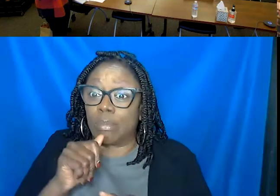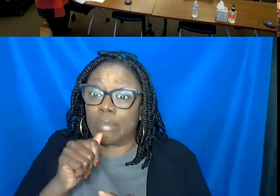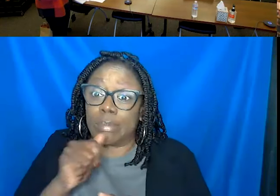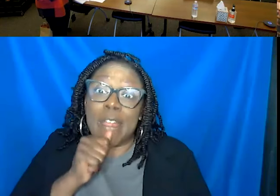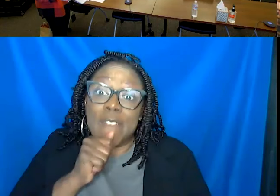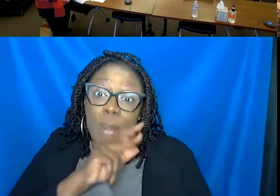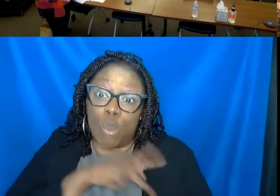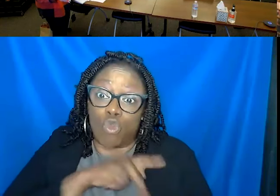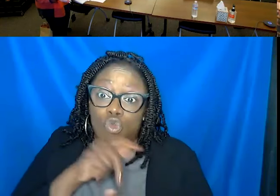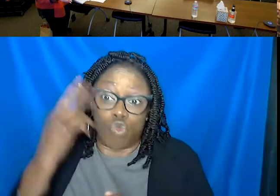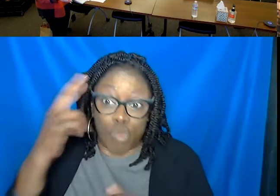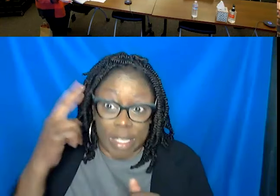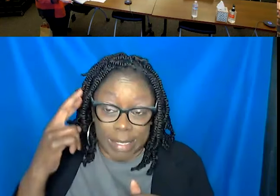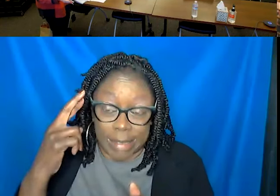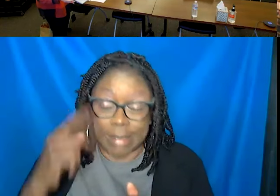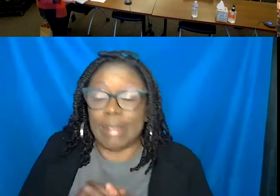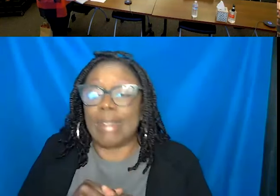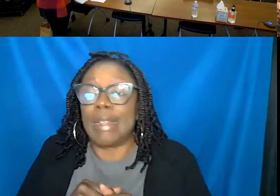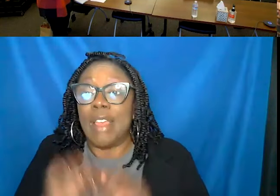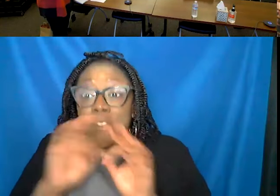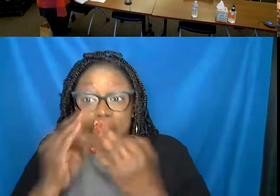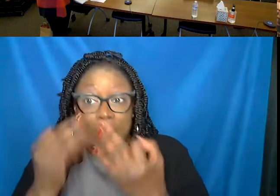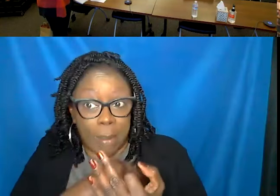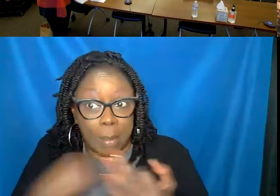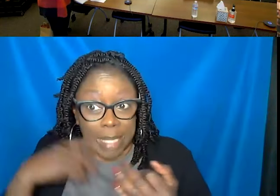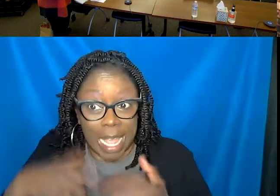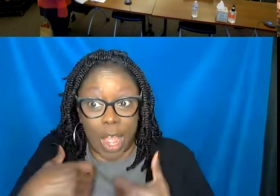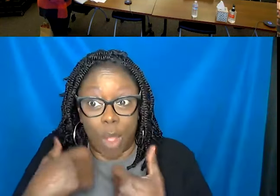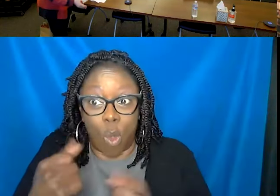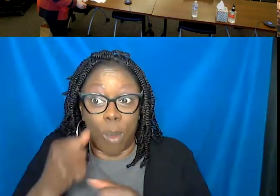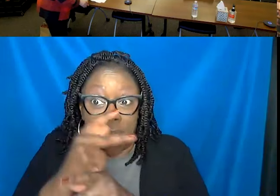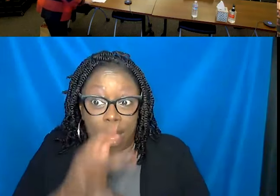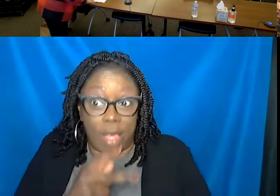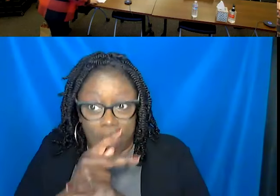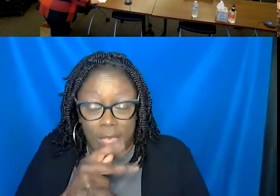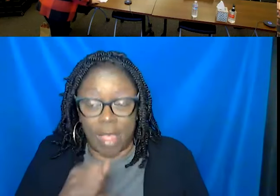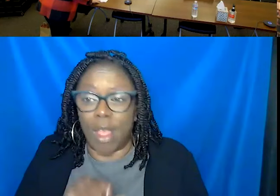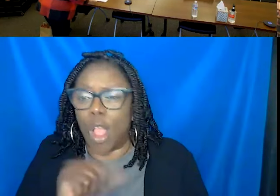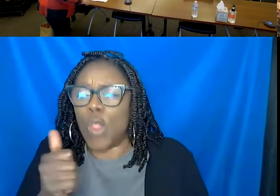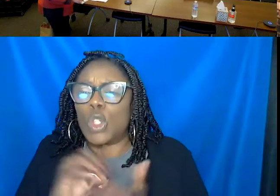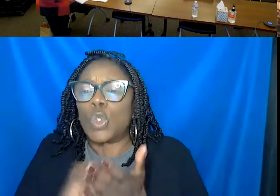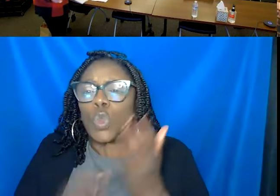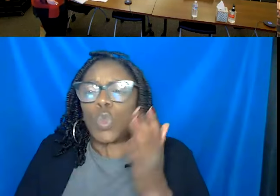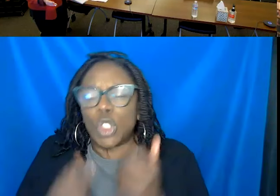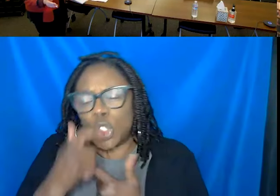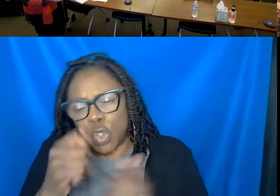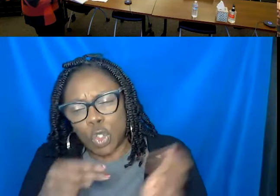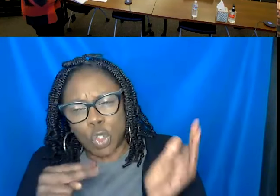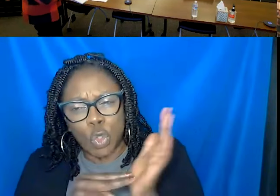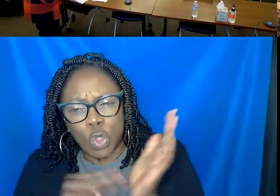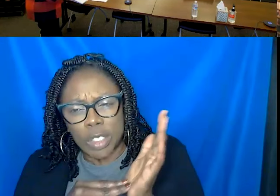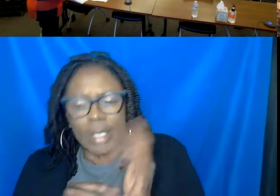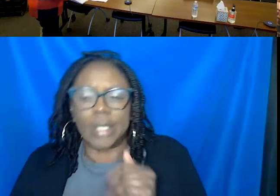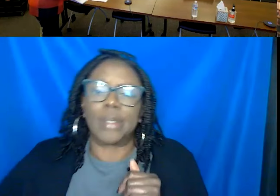members, families that experienced home health care, and then also for our students to get them interested in nursing and this particular